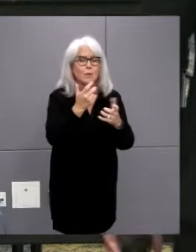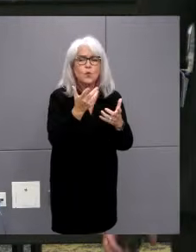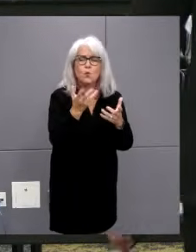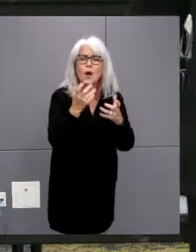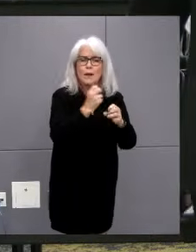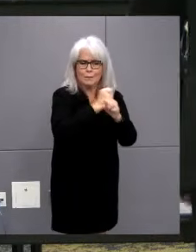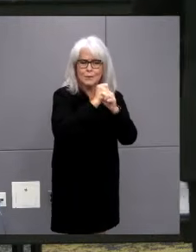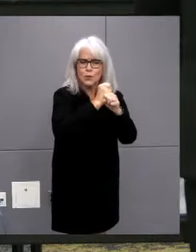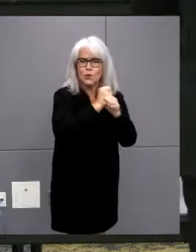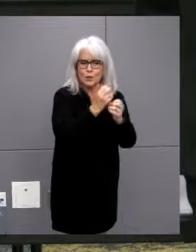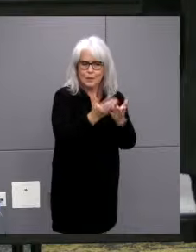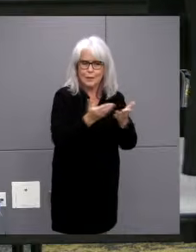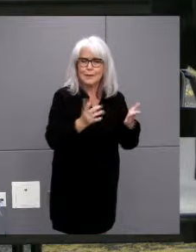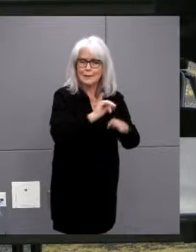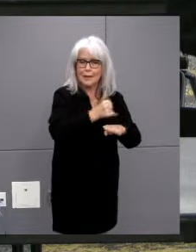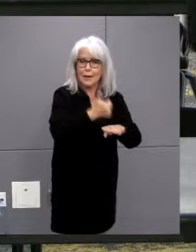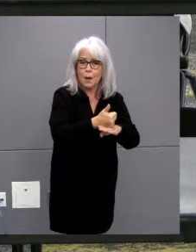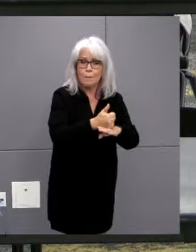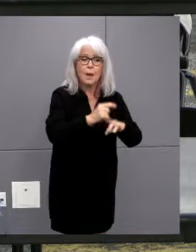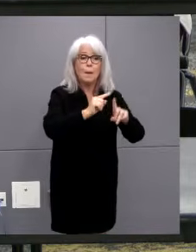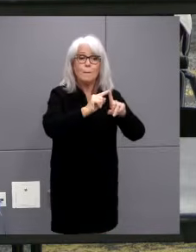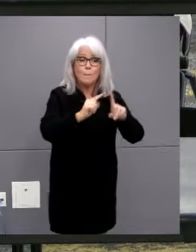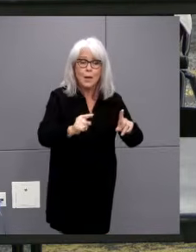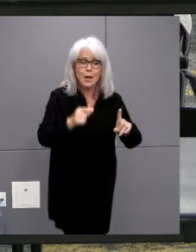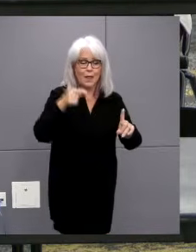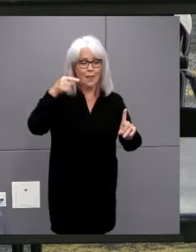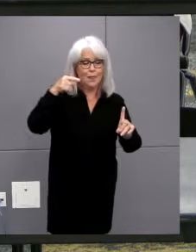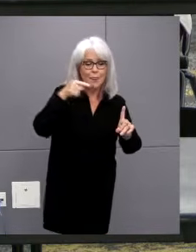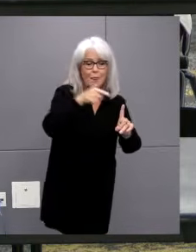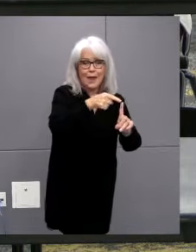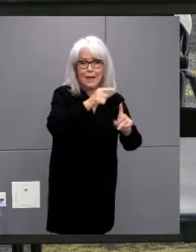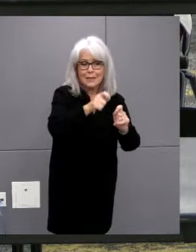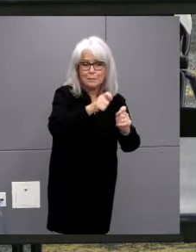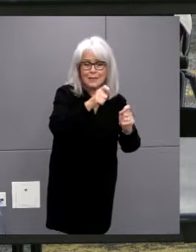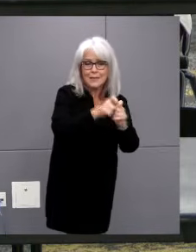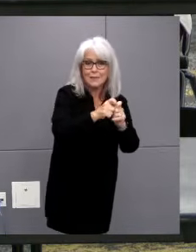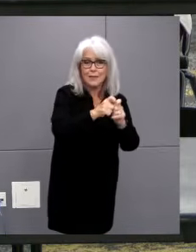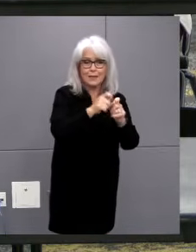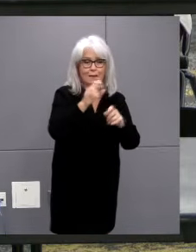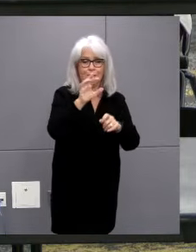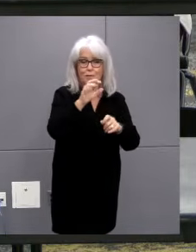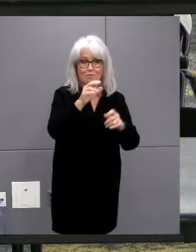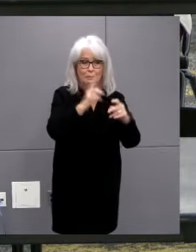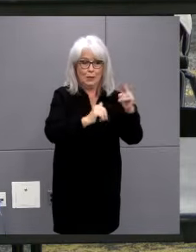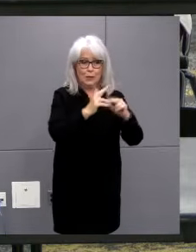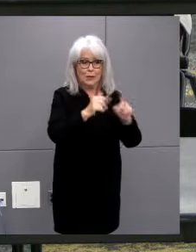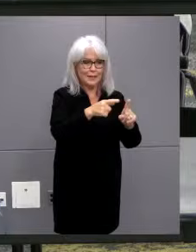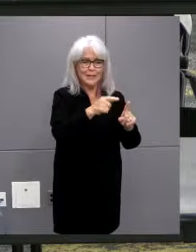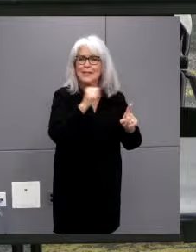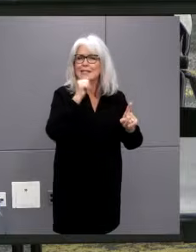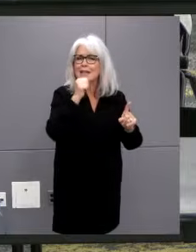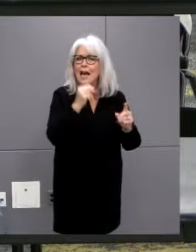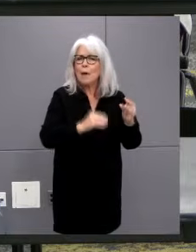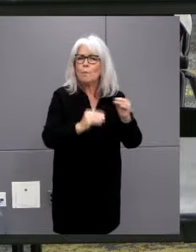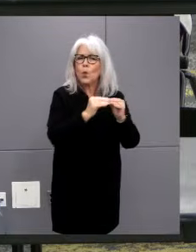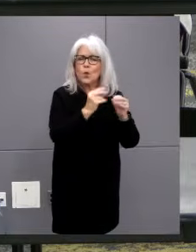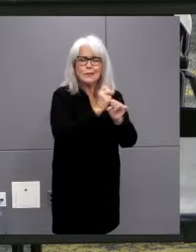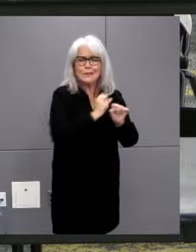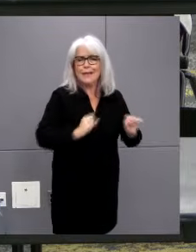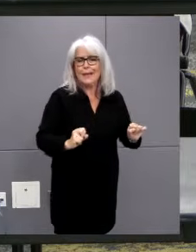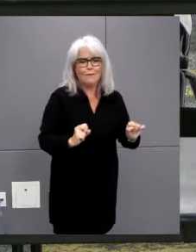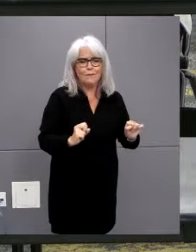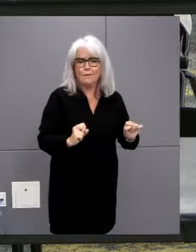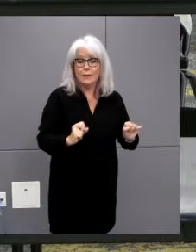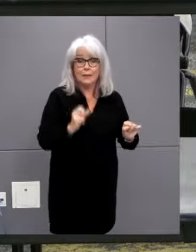place, but that facility is no safer with us not having